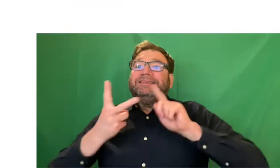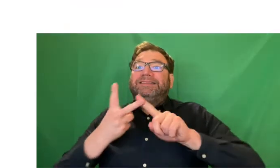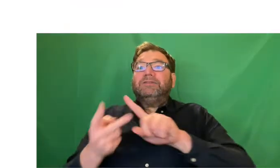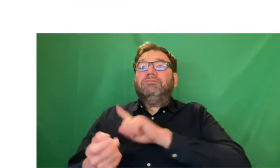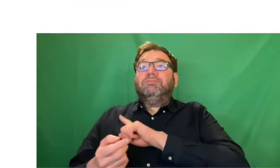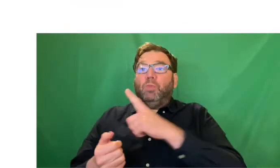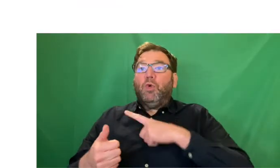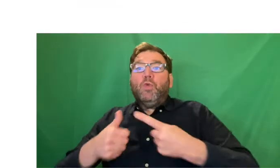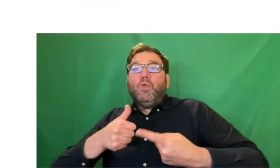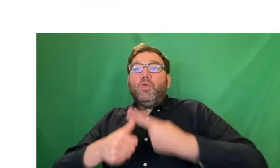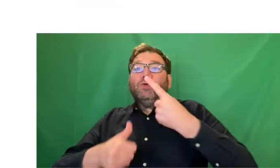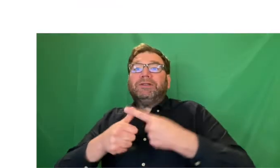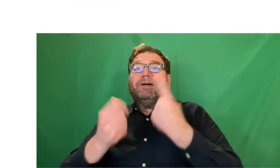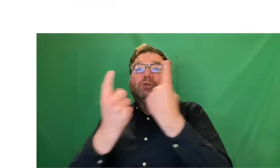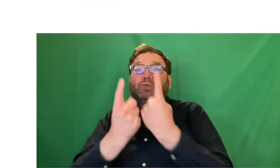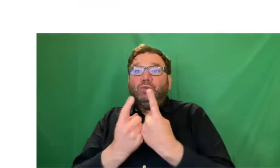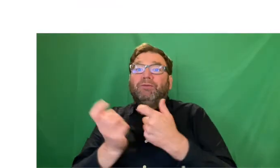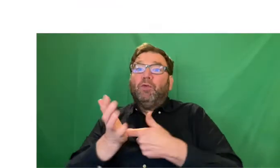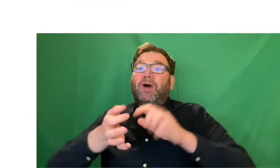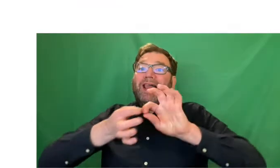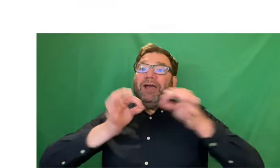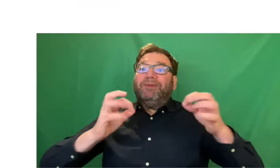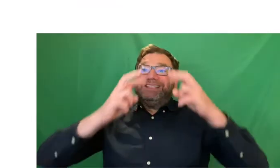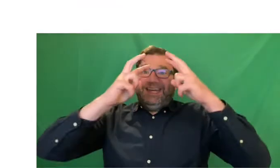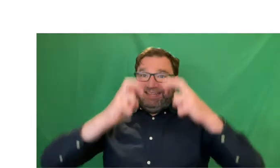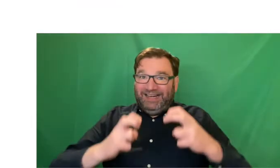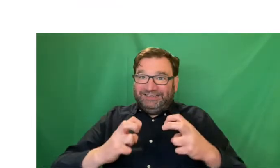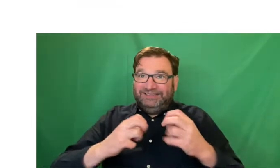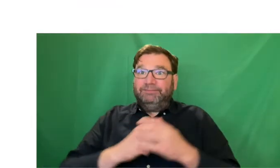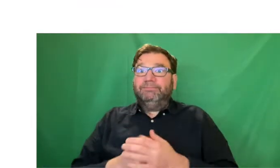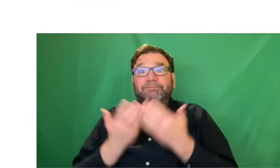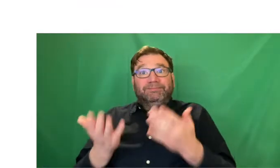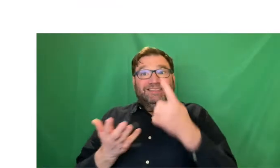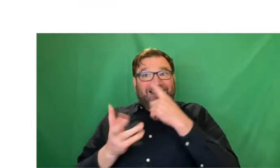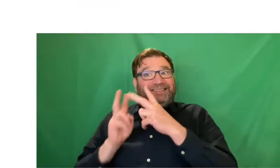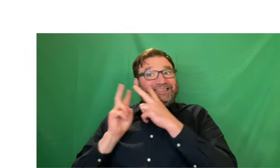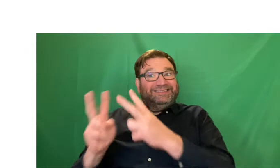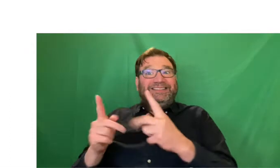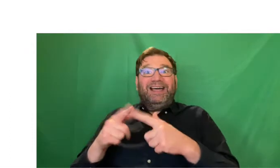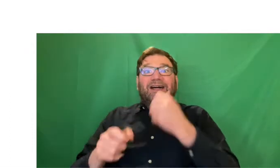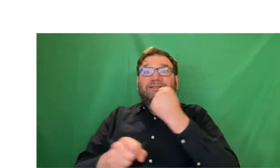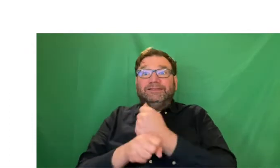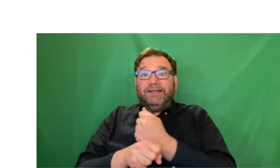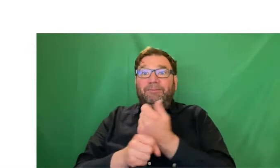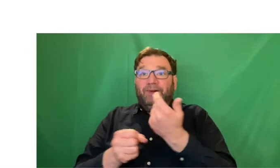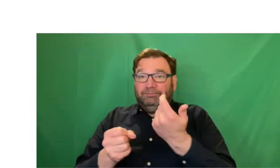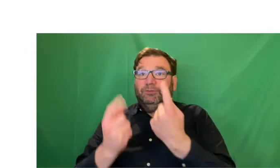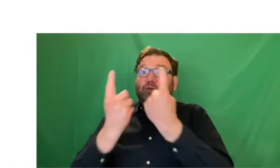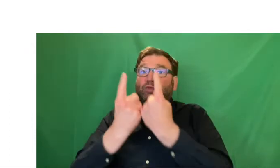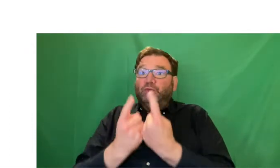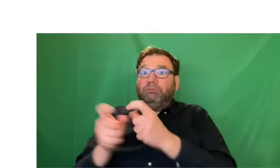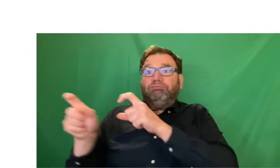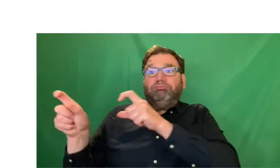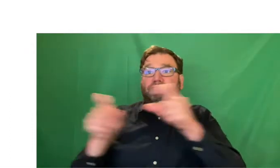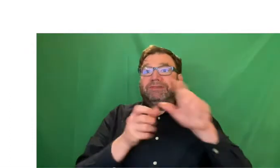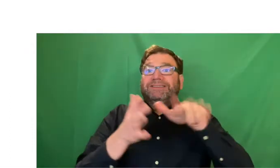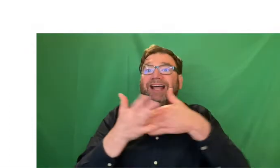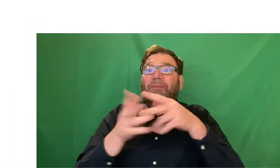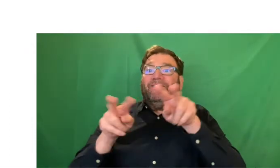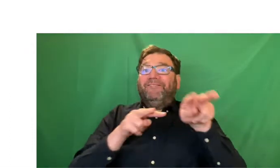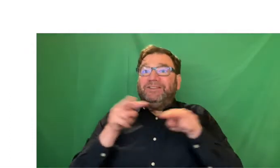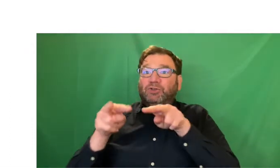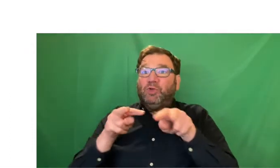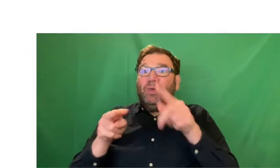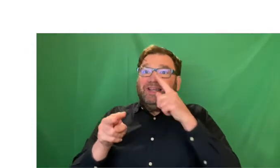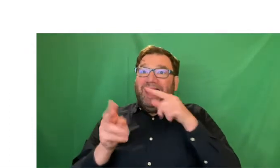A second motivation are automatic tools for linguistic analysis. Here you can see an example tool with a continuous sign language